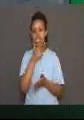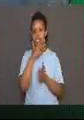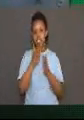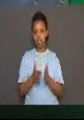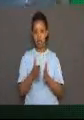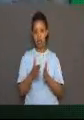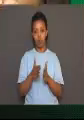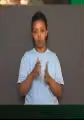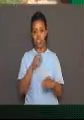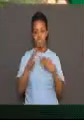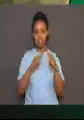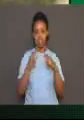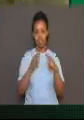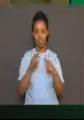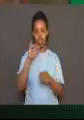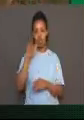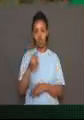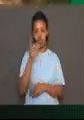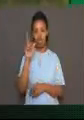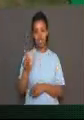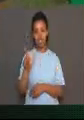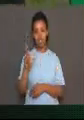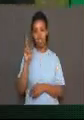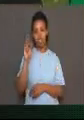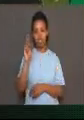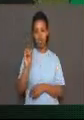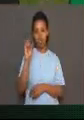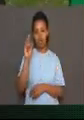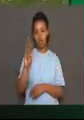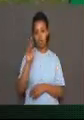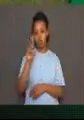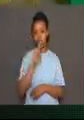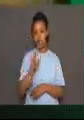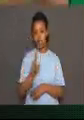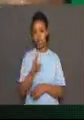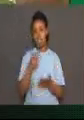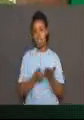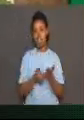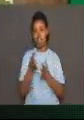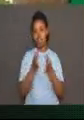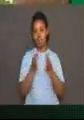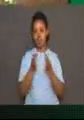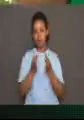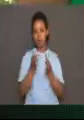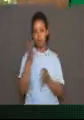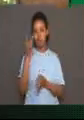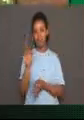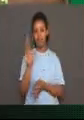named John Langdon Down, who identified the condition in